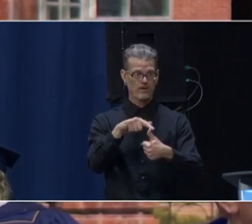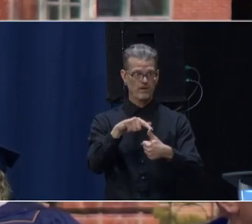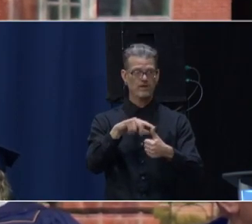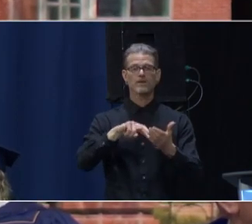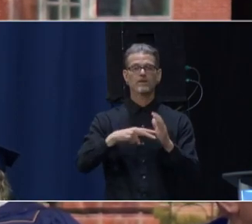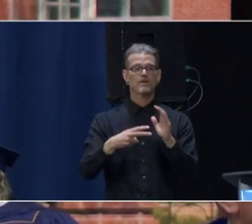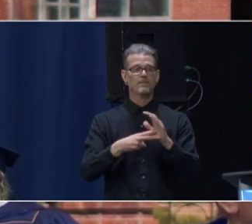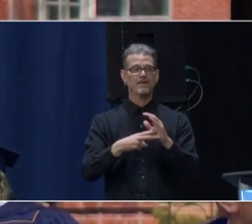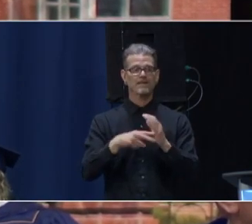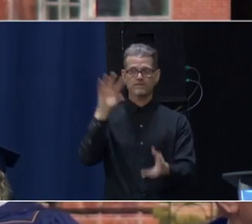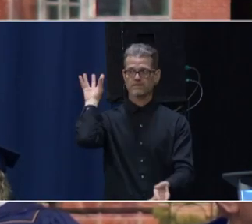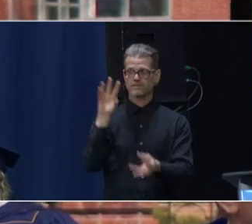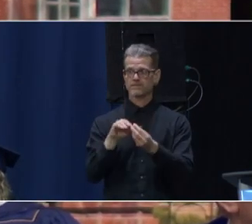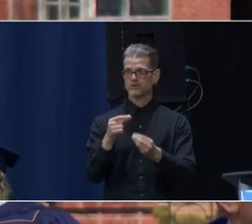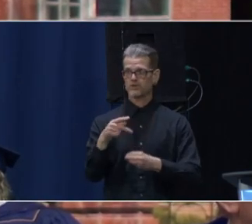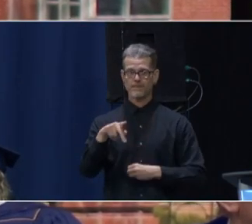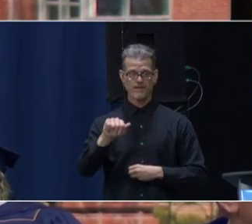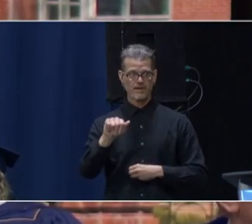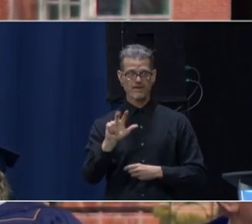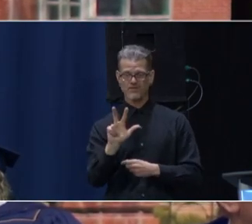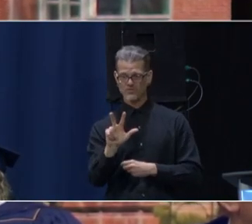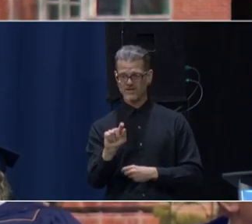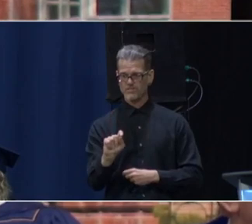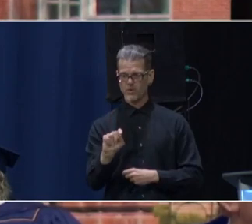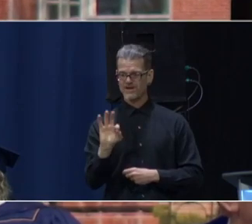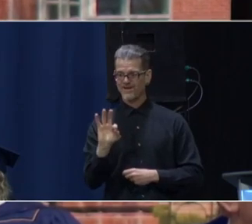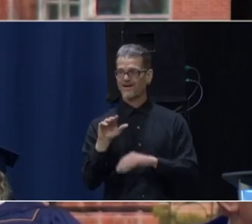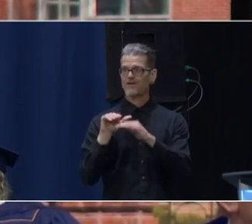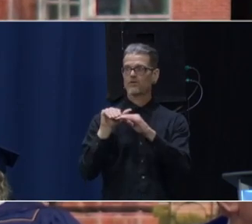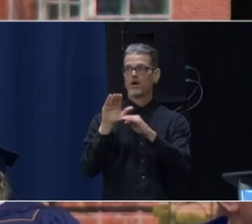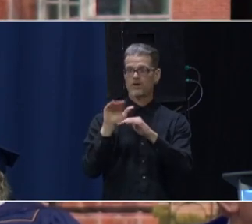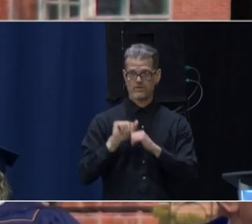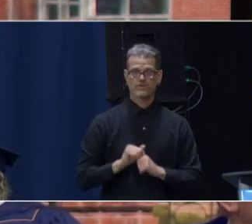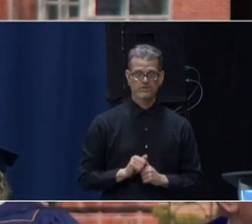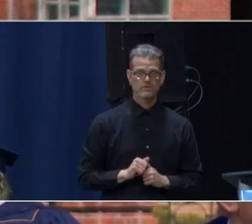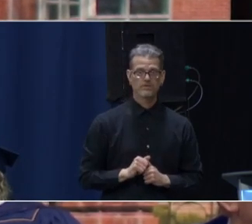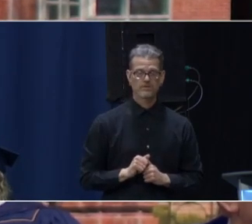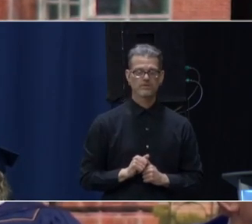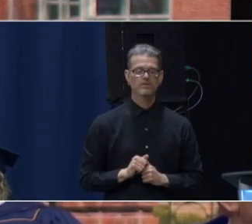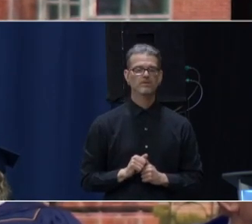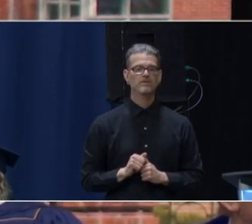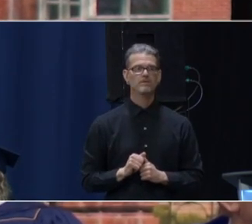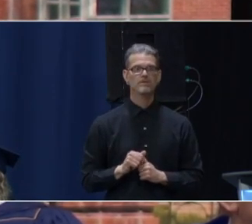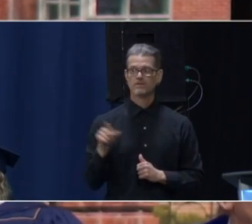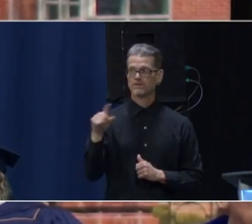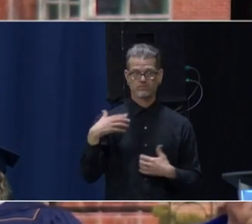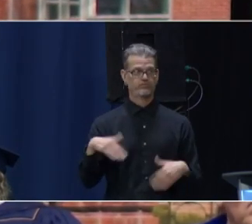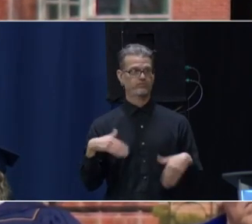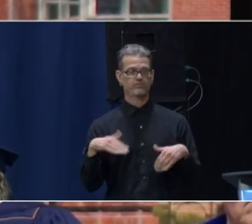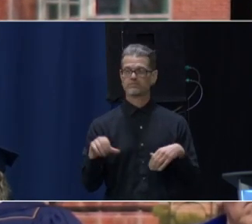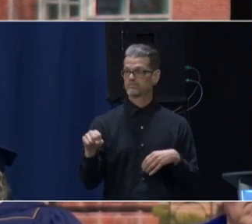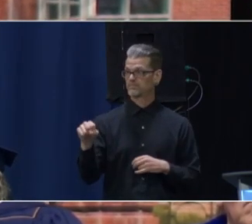a cumulative grade point average of 3.9 or higher. Indeed.